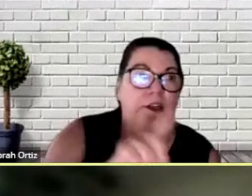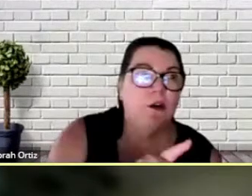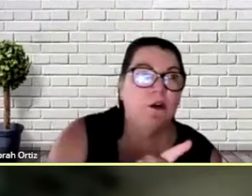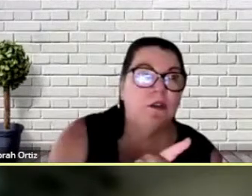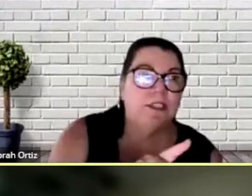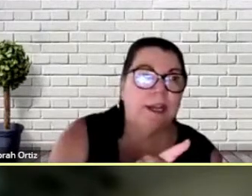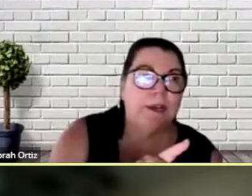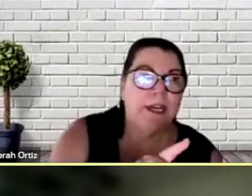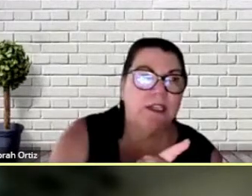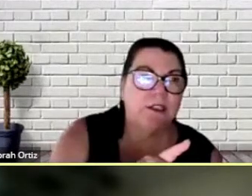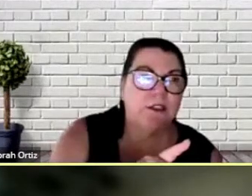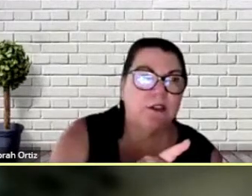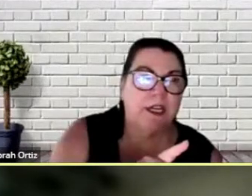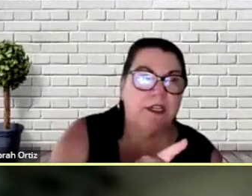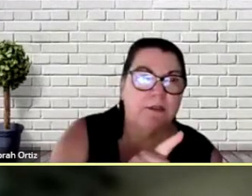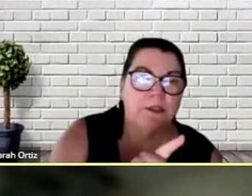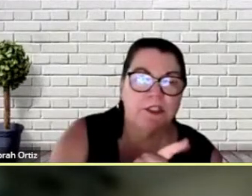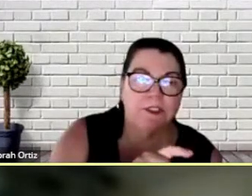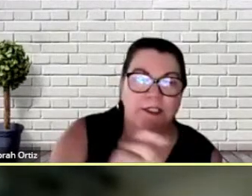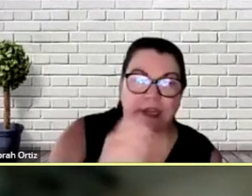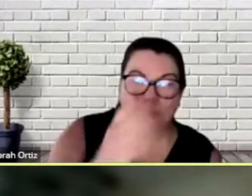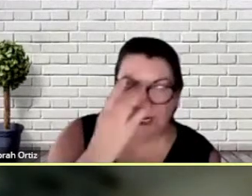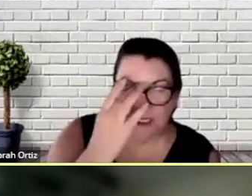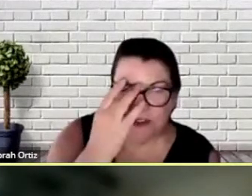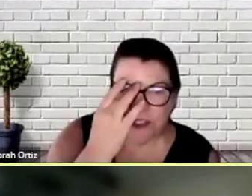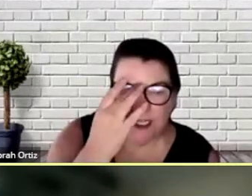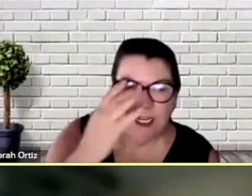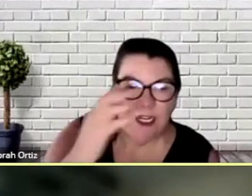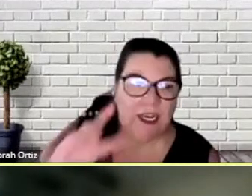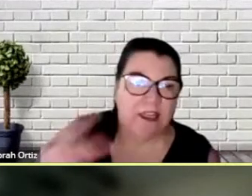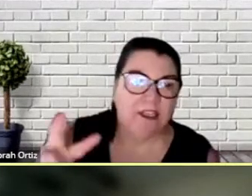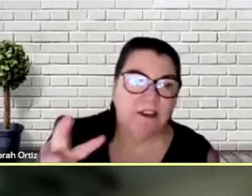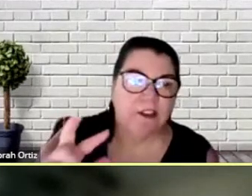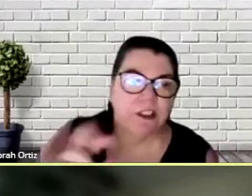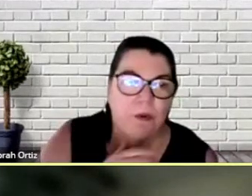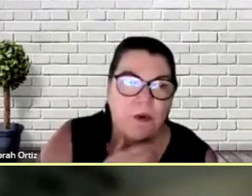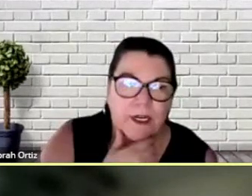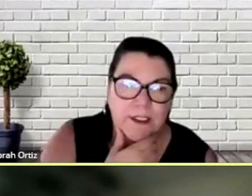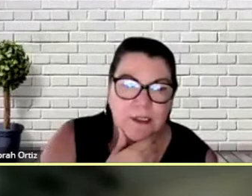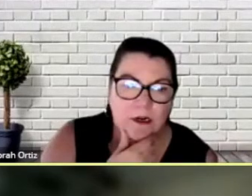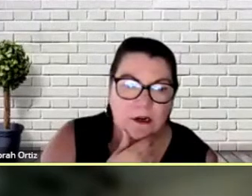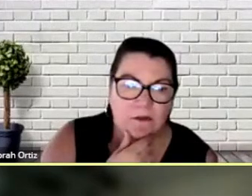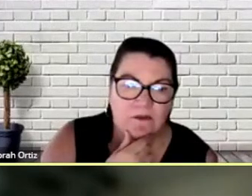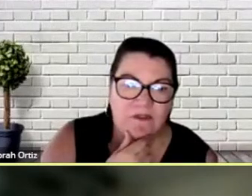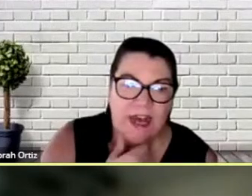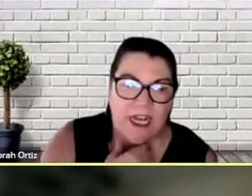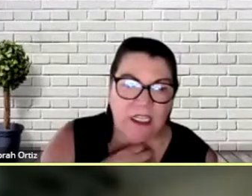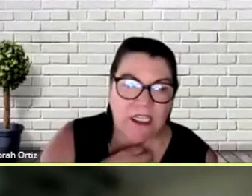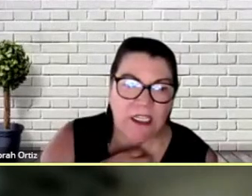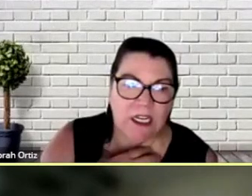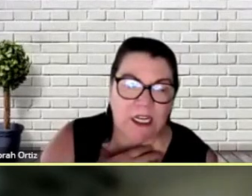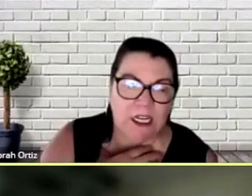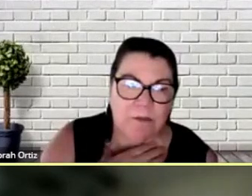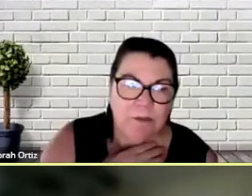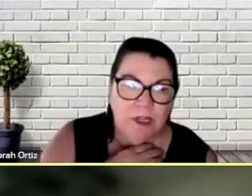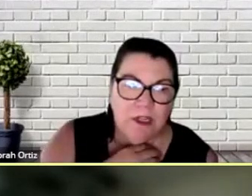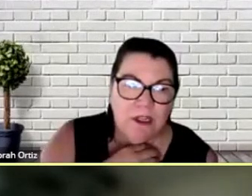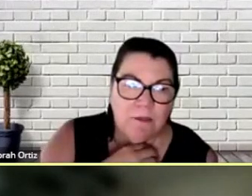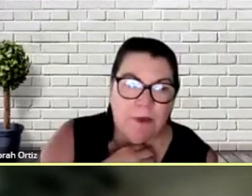So I know Tammy has her hand up, but just to summarize, Jen, I think the 2 points are